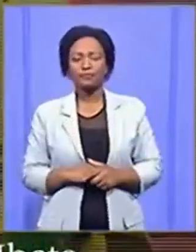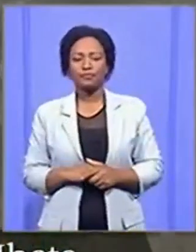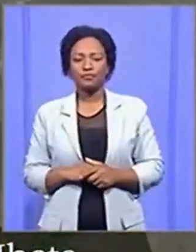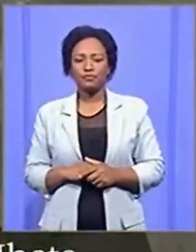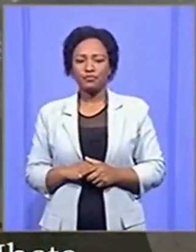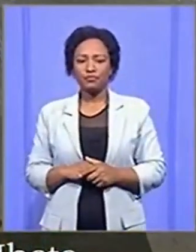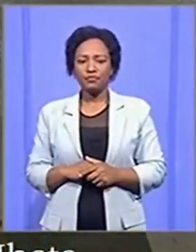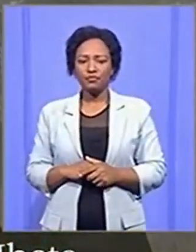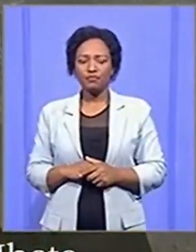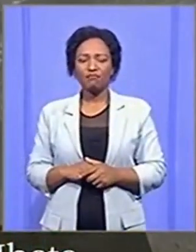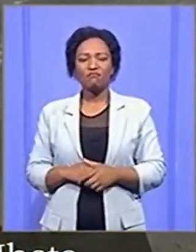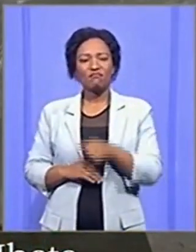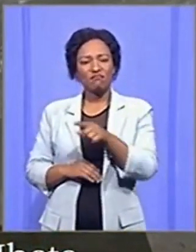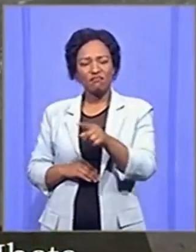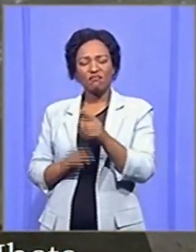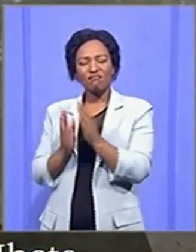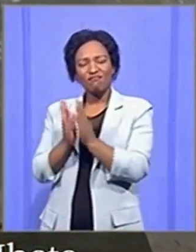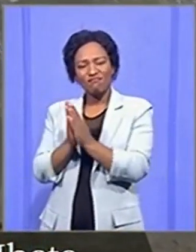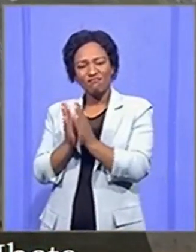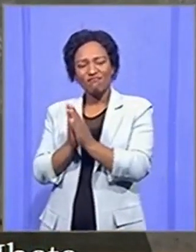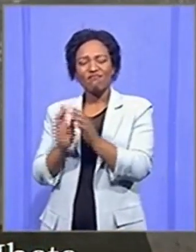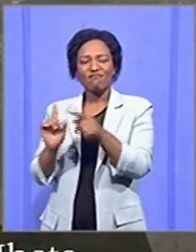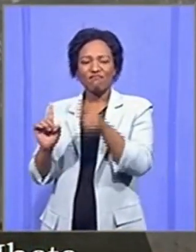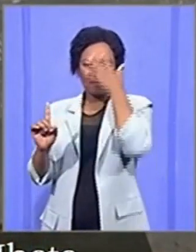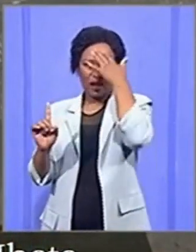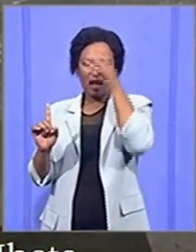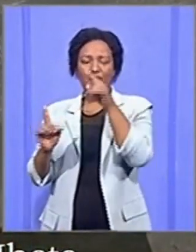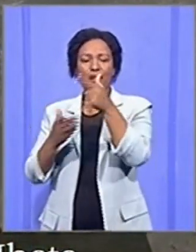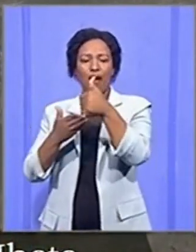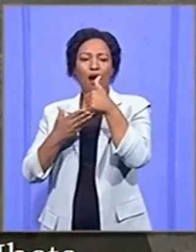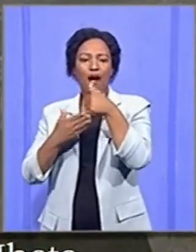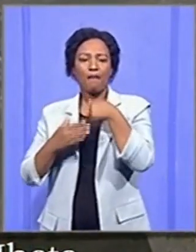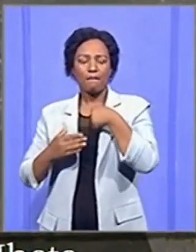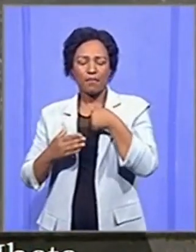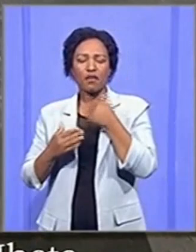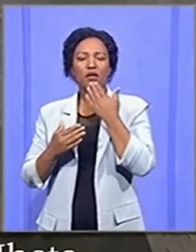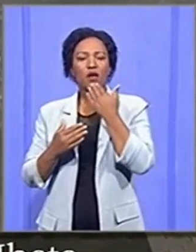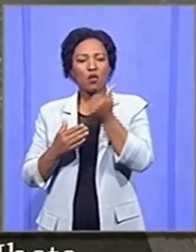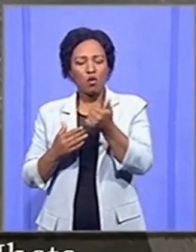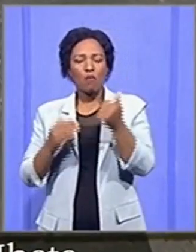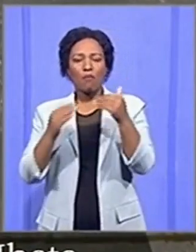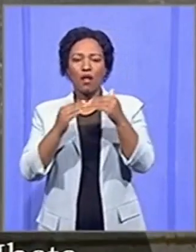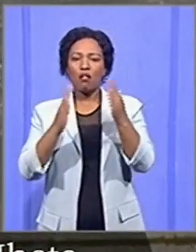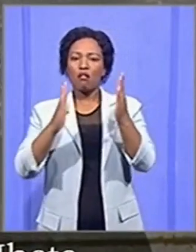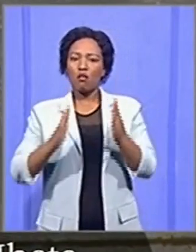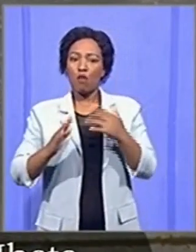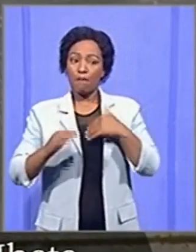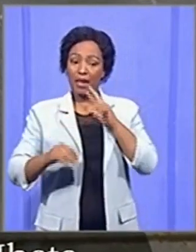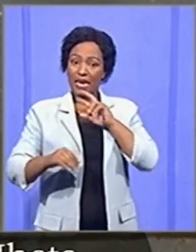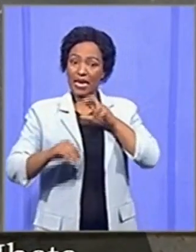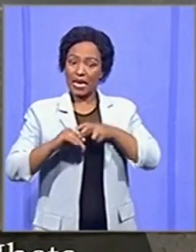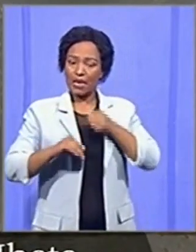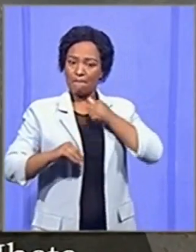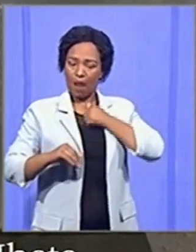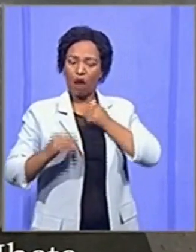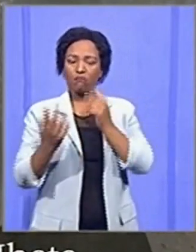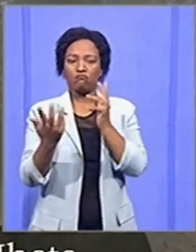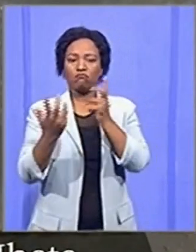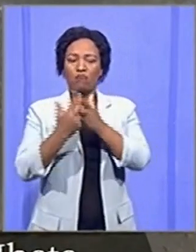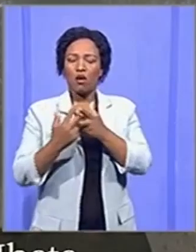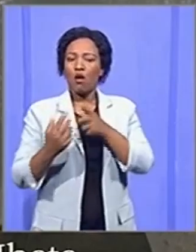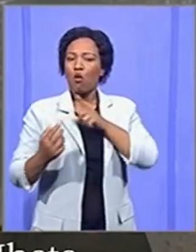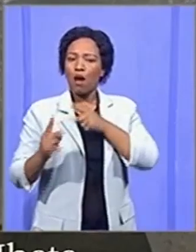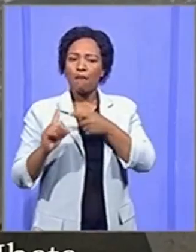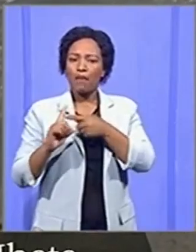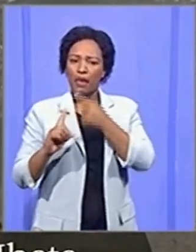Nka rata fa puso e ka nthusa ke kopa ntlo e tla tshwanelang motho wa ditlhoko tsaka gonne ga ke